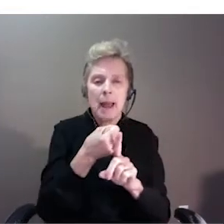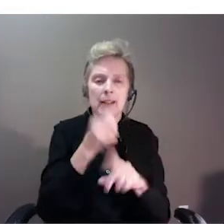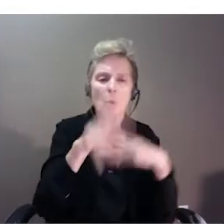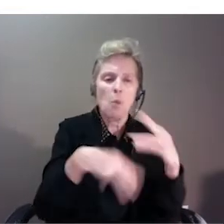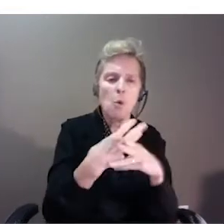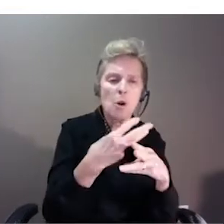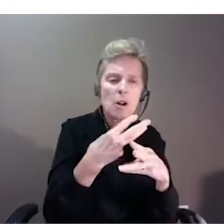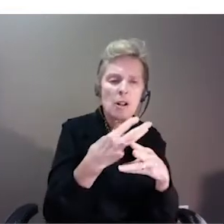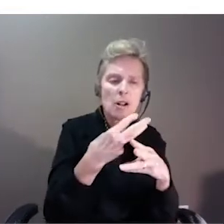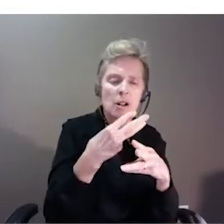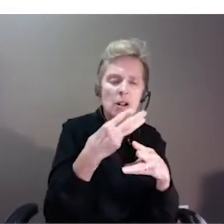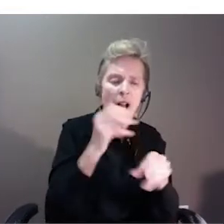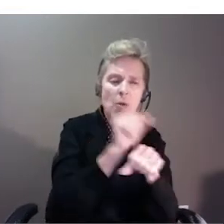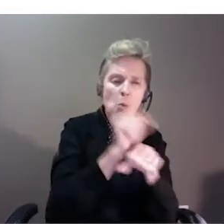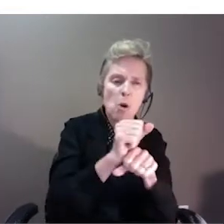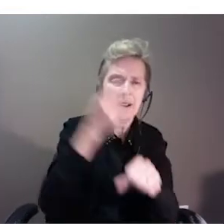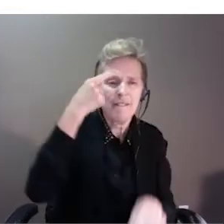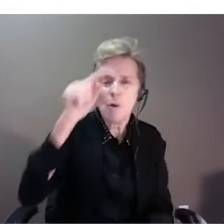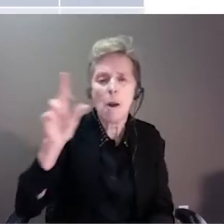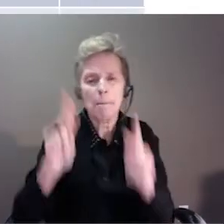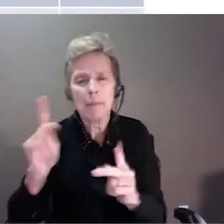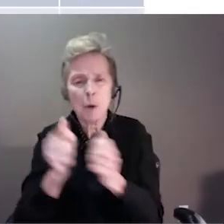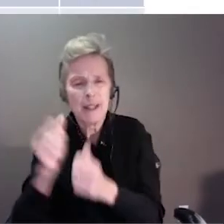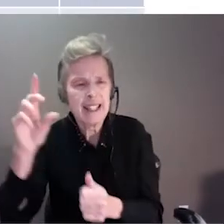with disabilities. Next slide, please.